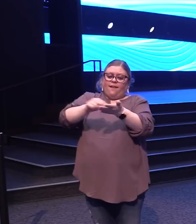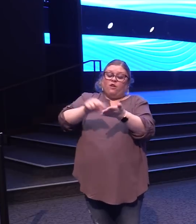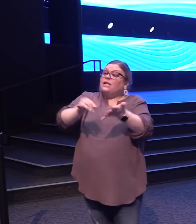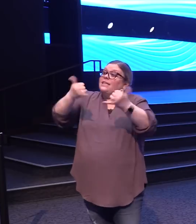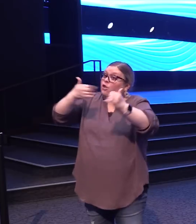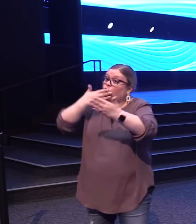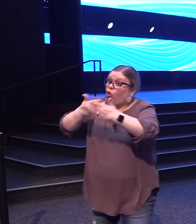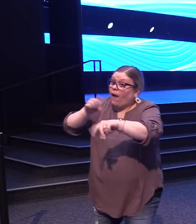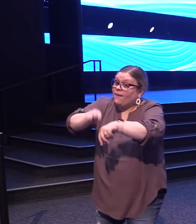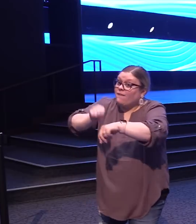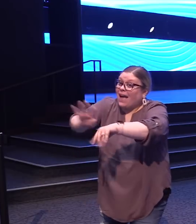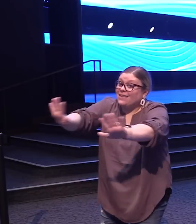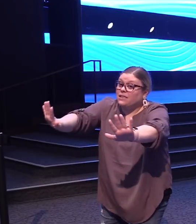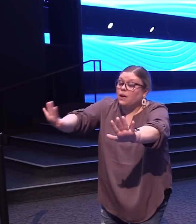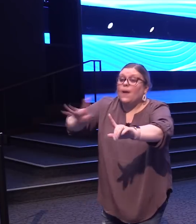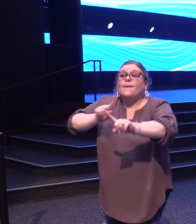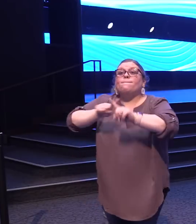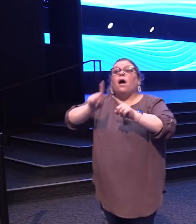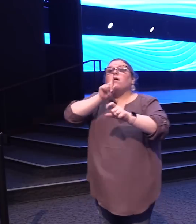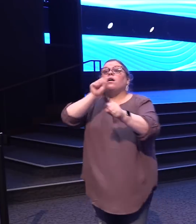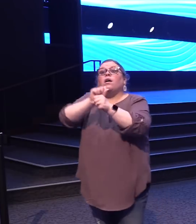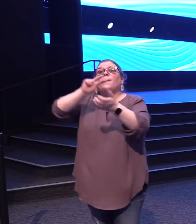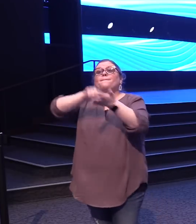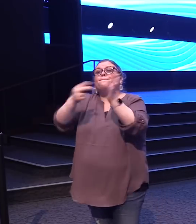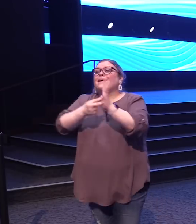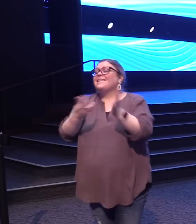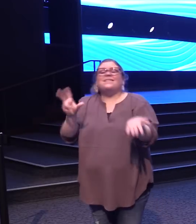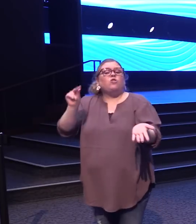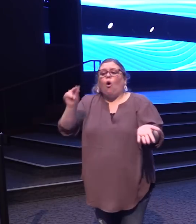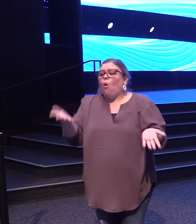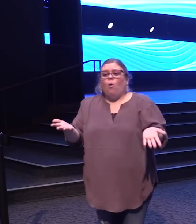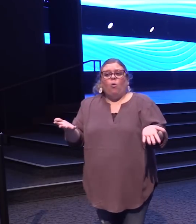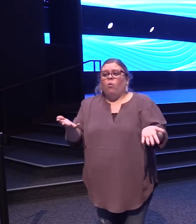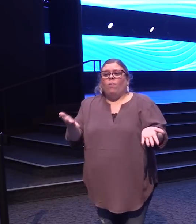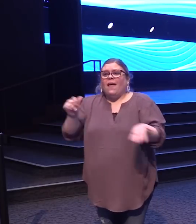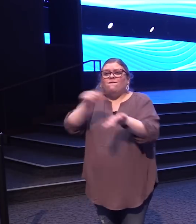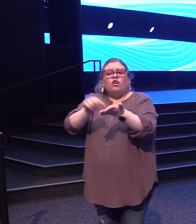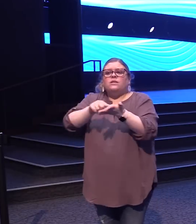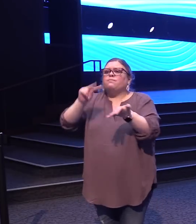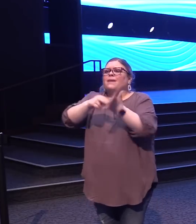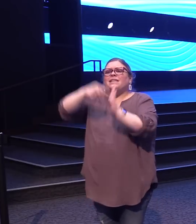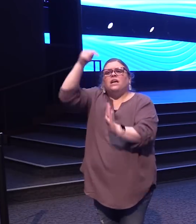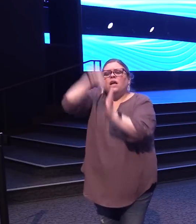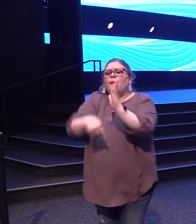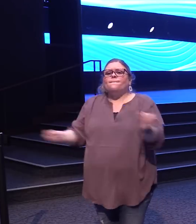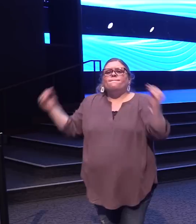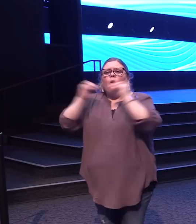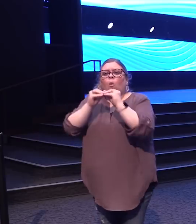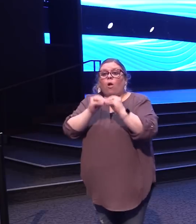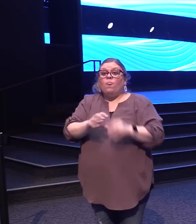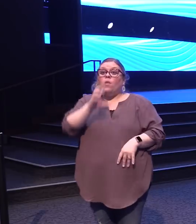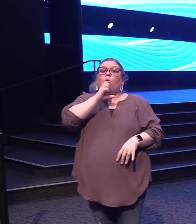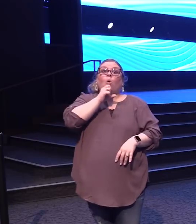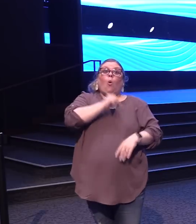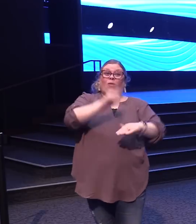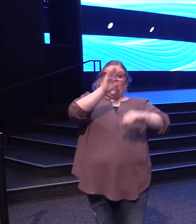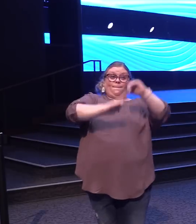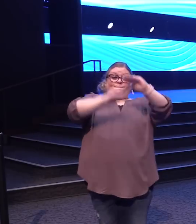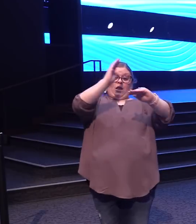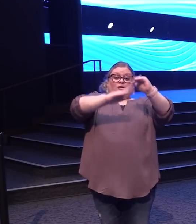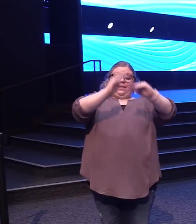advice, but it's nowhere near the full revelation contained in this verse. The old temple was